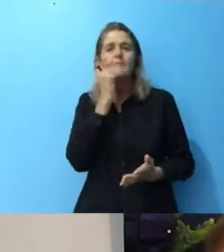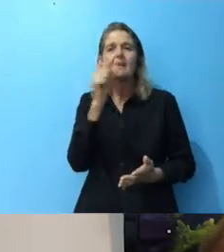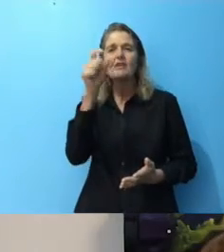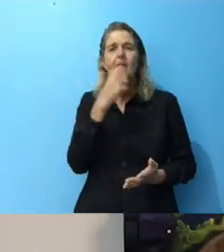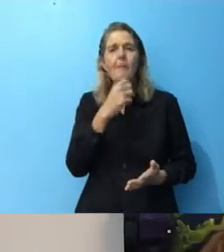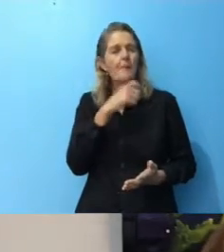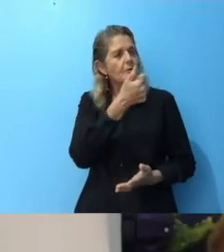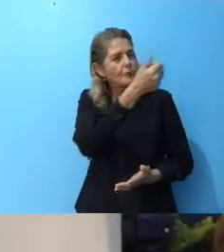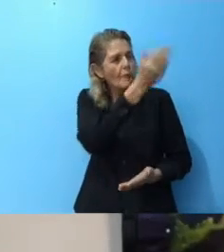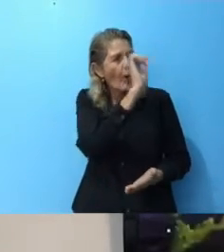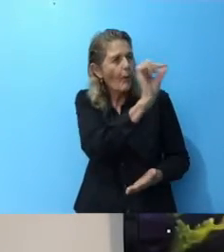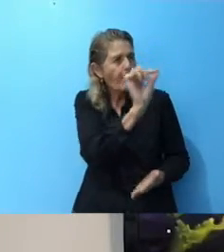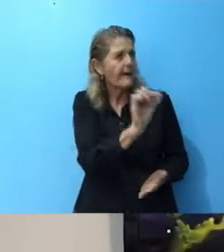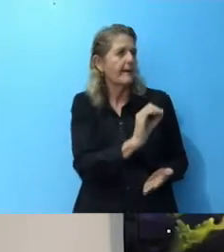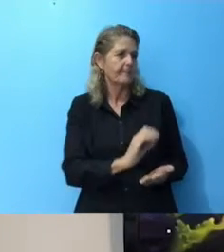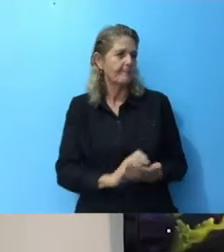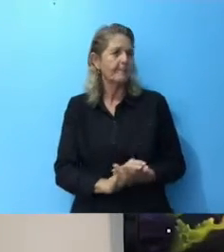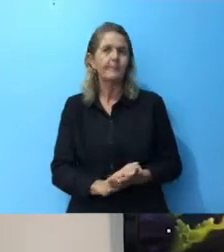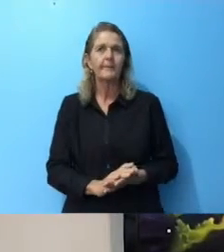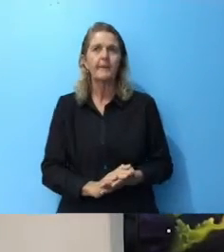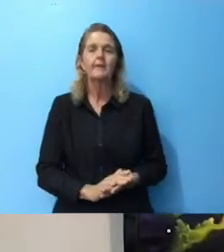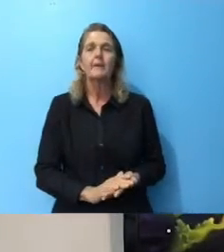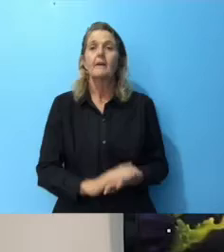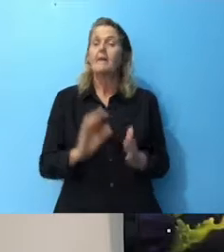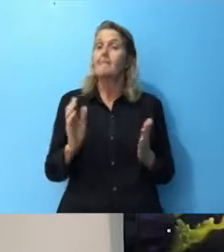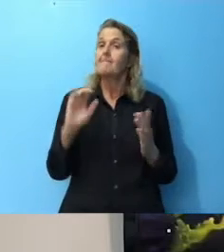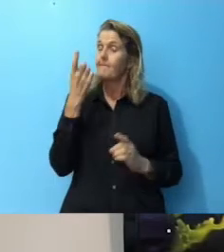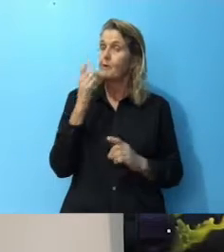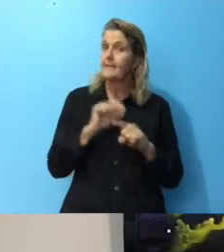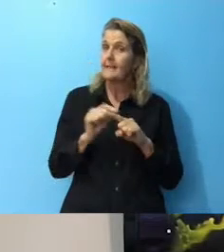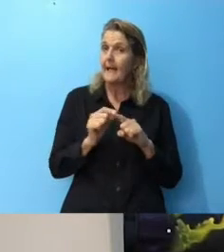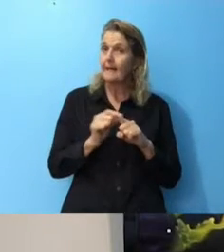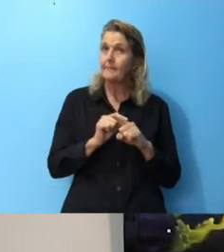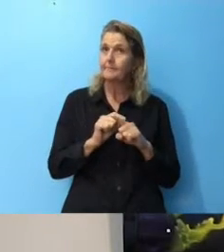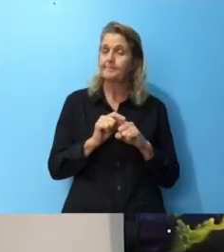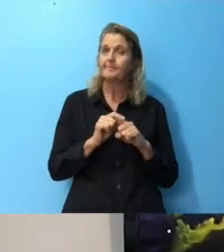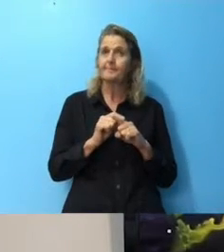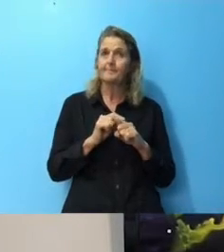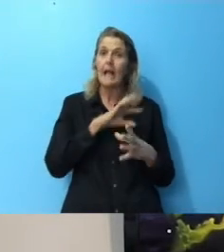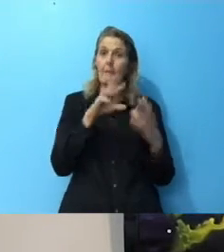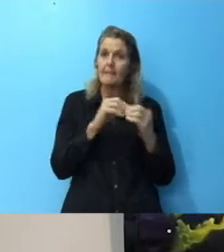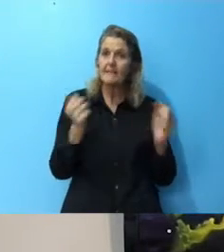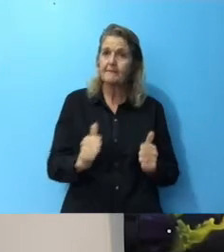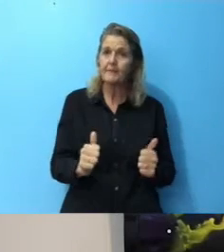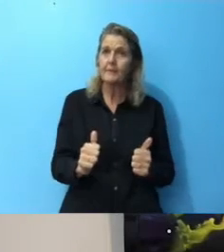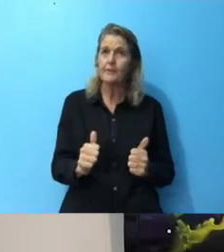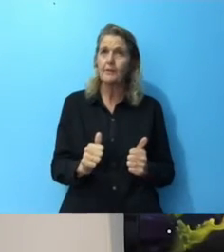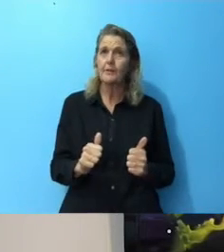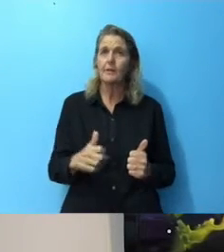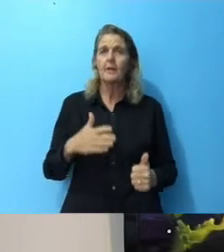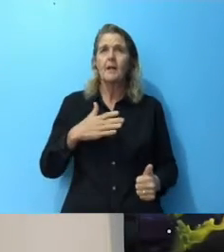going to do the colour. So I've got my white ready, I've mixed a bit in. This one, because I want really